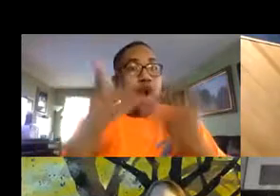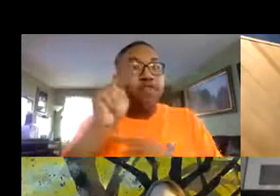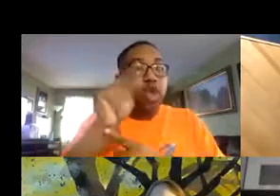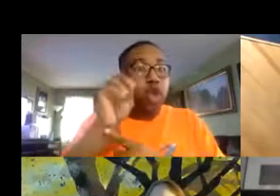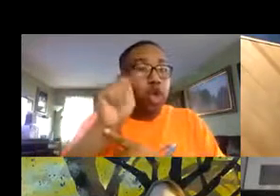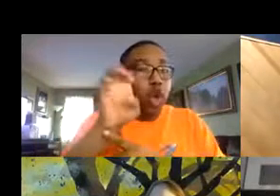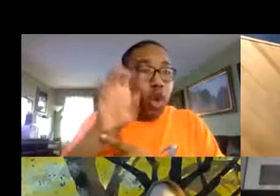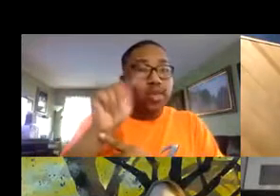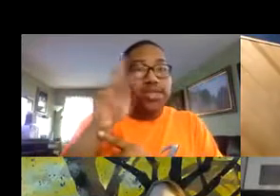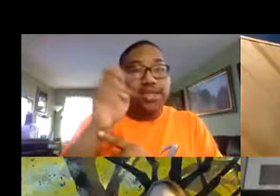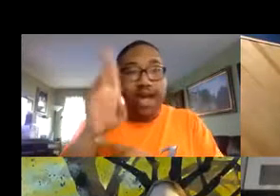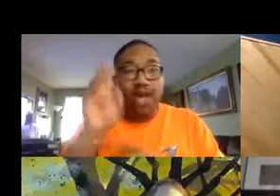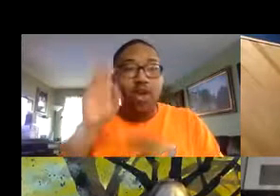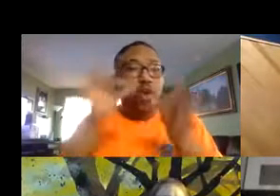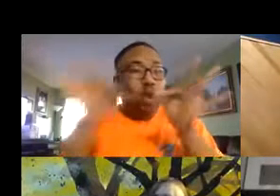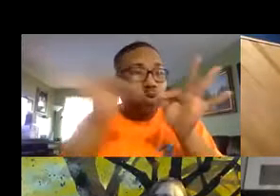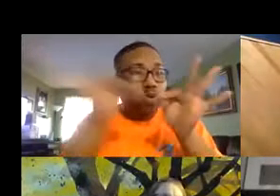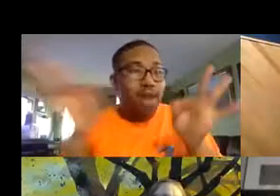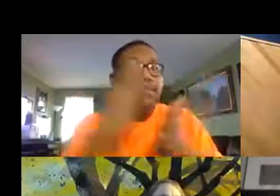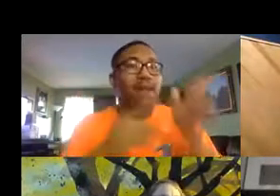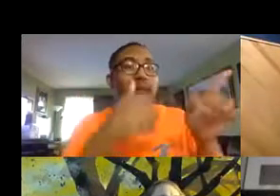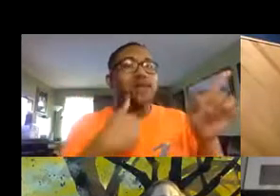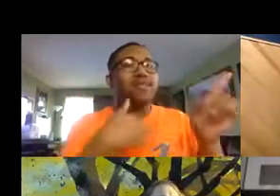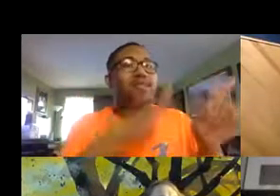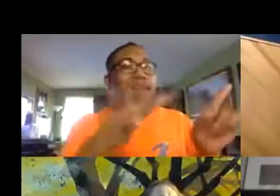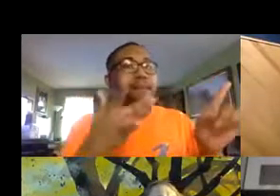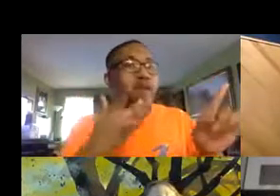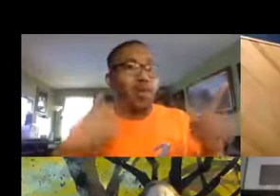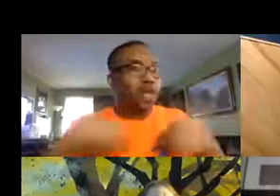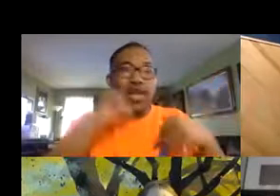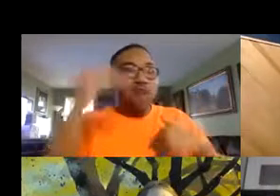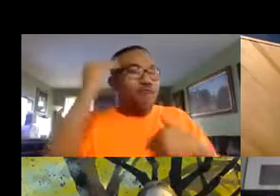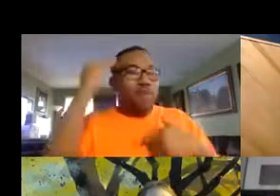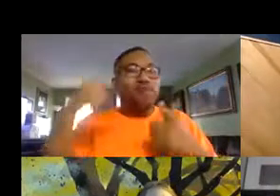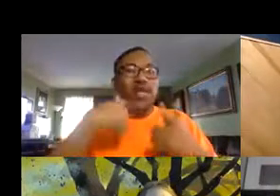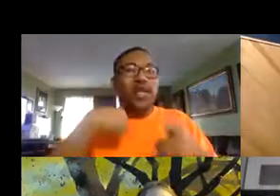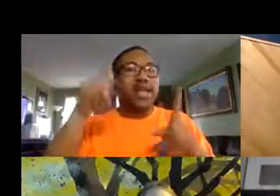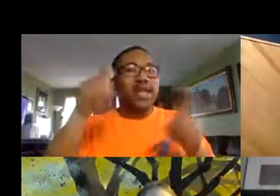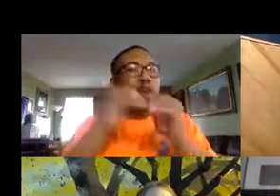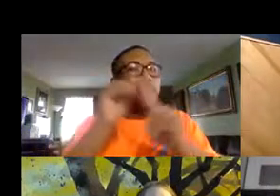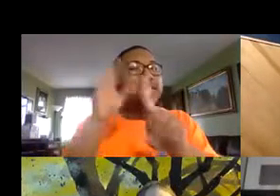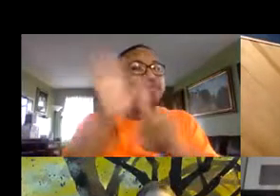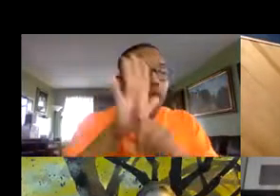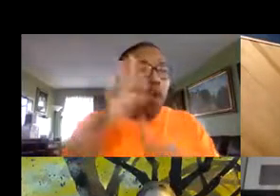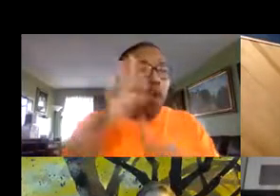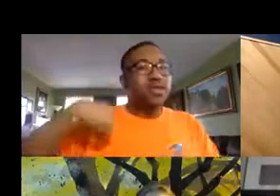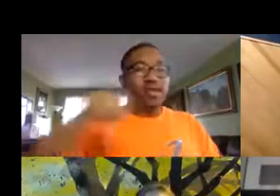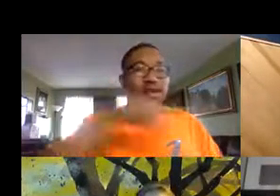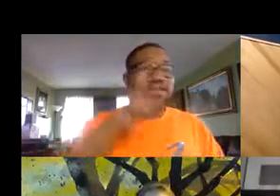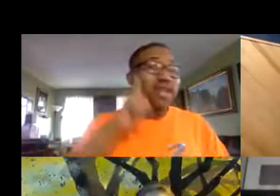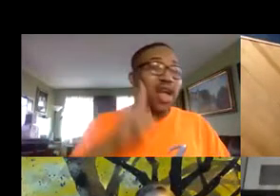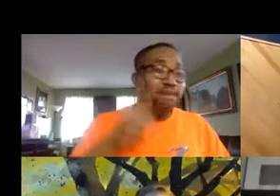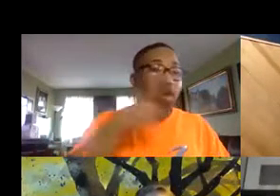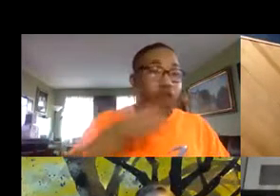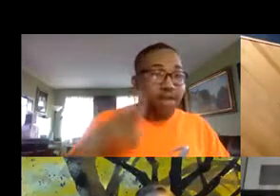maybe people aren't always aware of that, but I do still need accessibility at LaGuardia too. I need closed captions. And there are